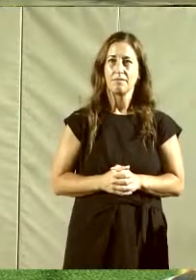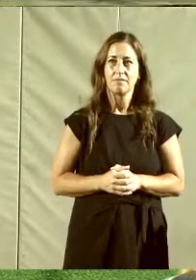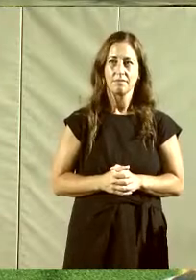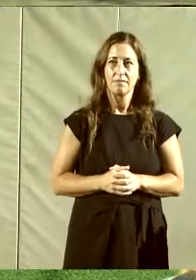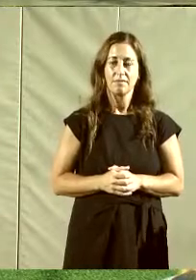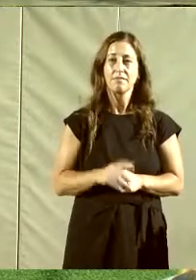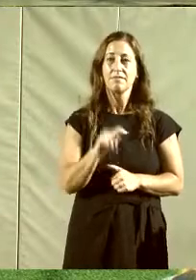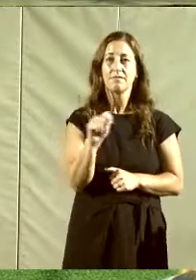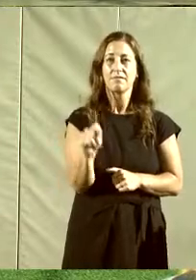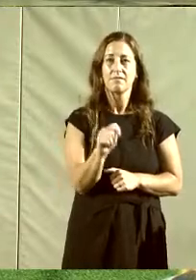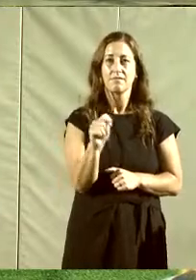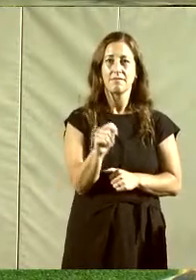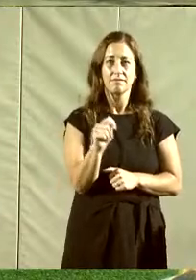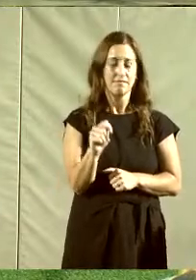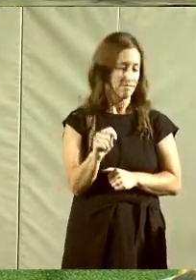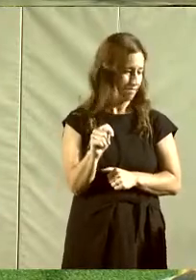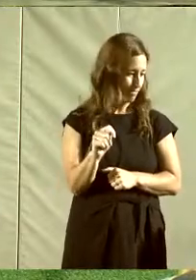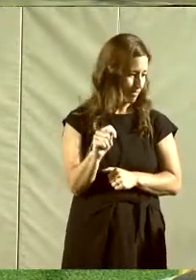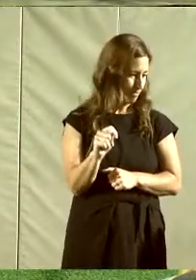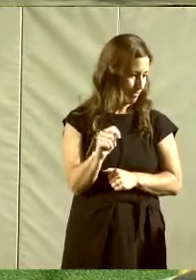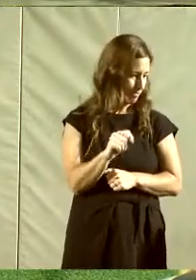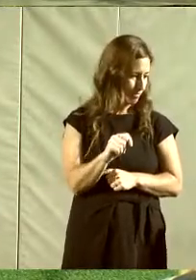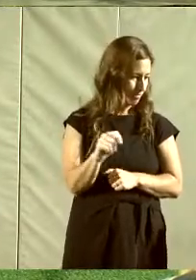Tristan Shamar Lemons.